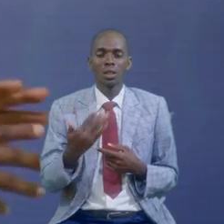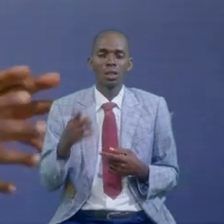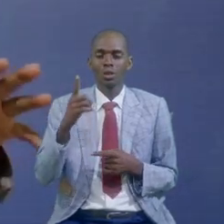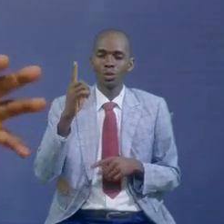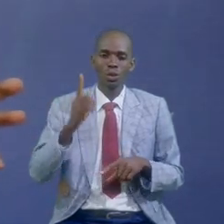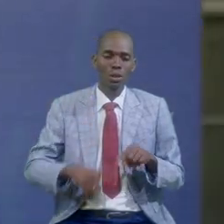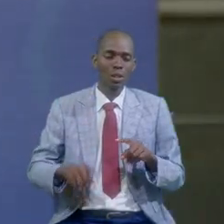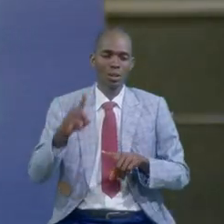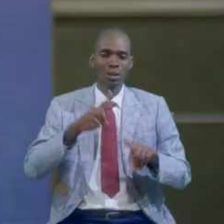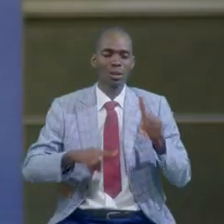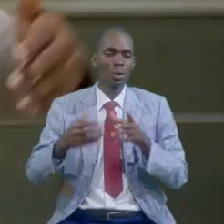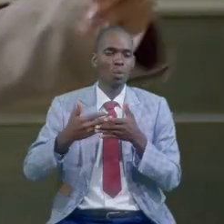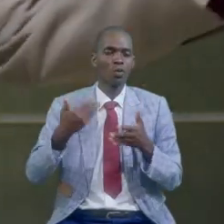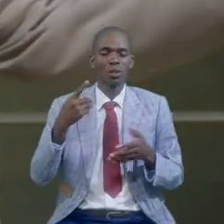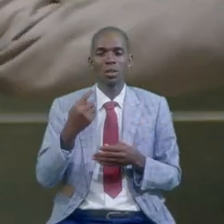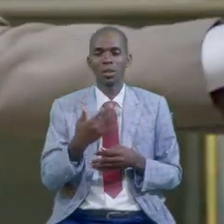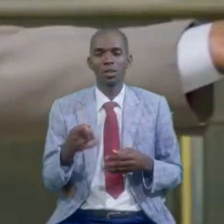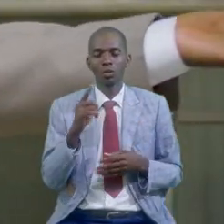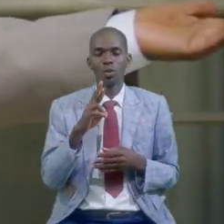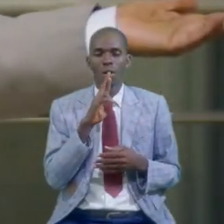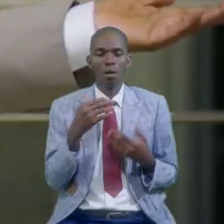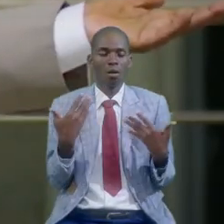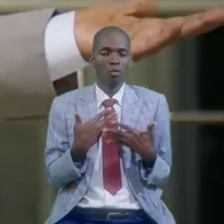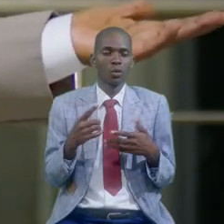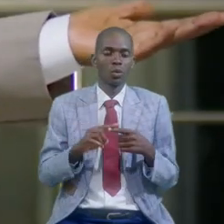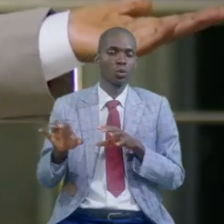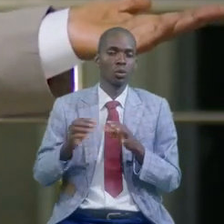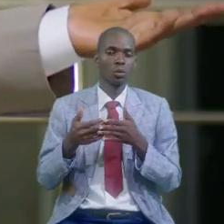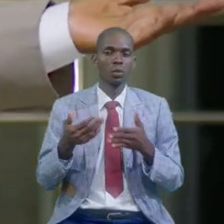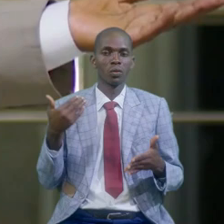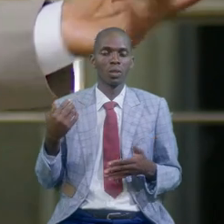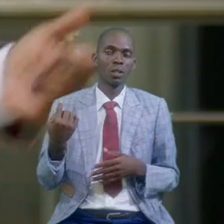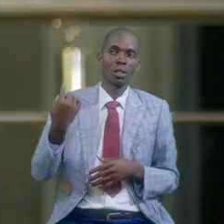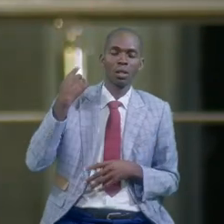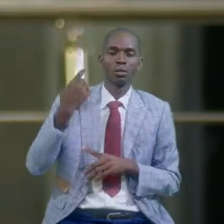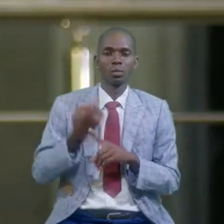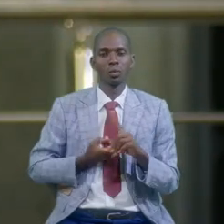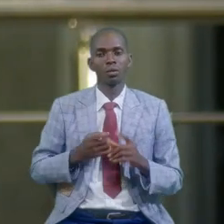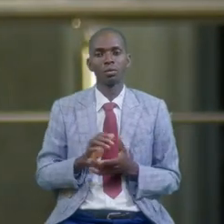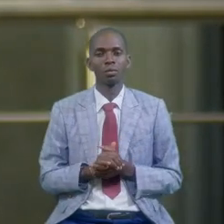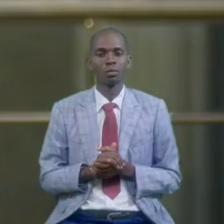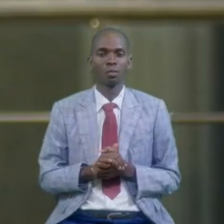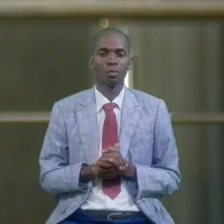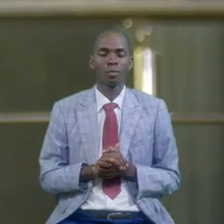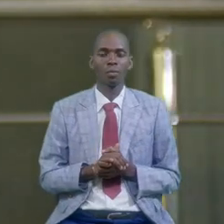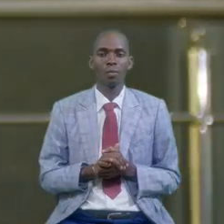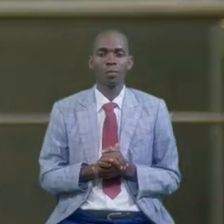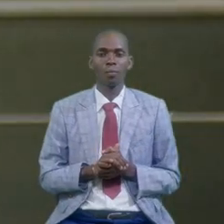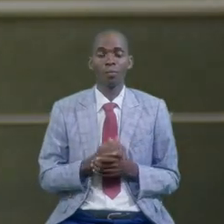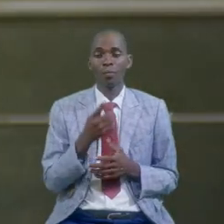said and the things you couldn't have done last month. The new